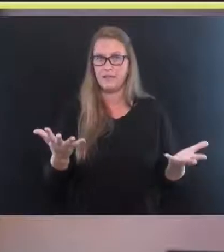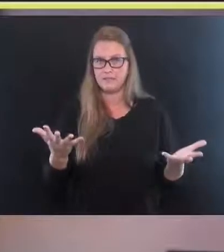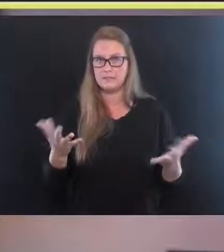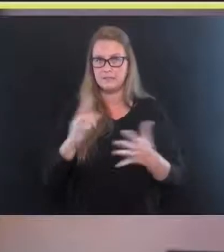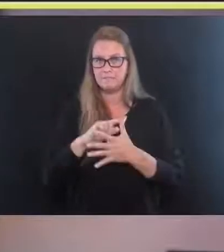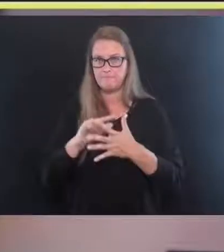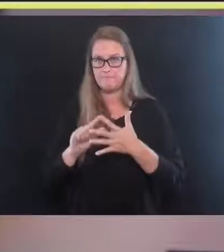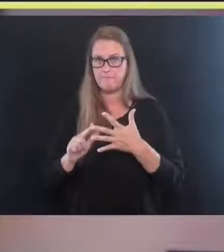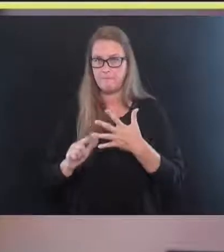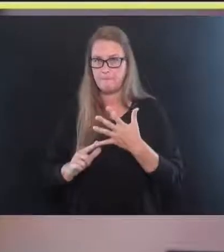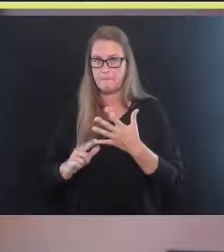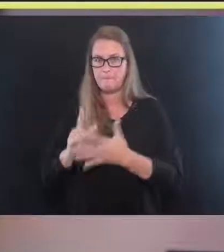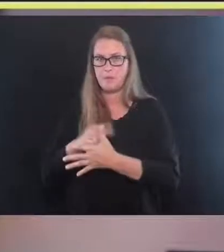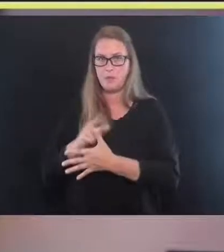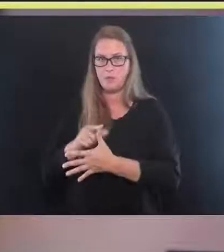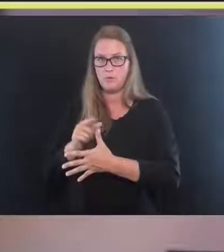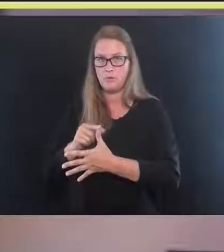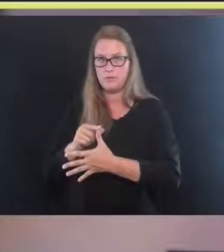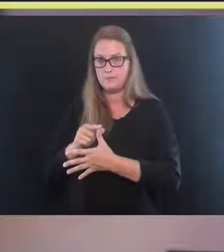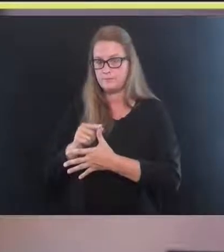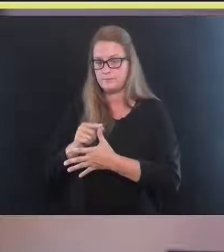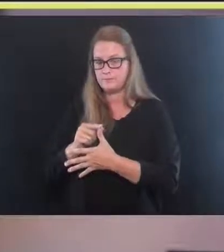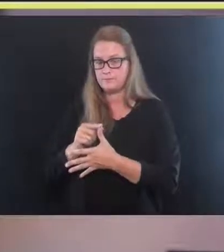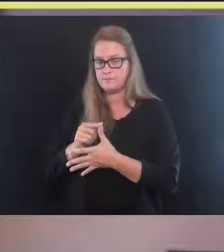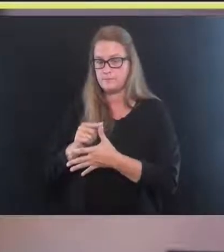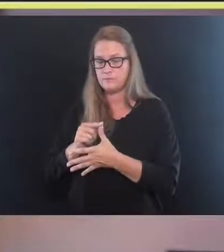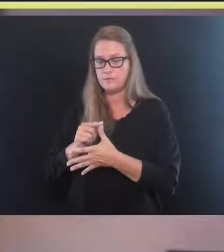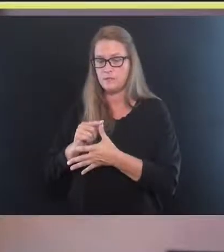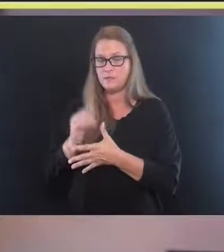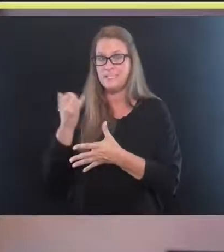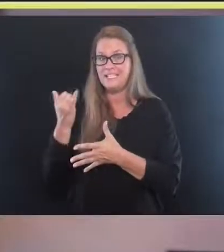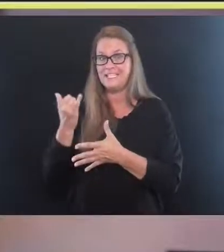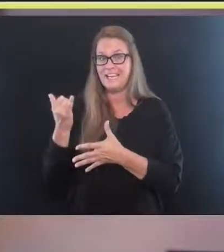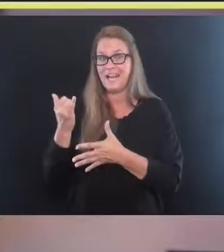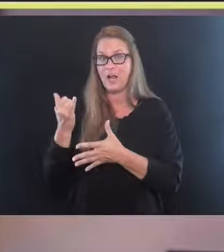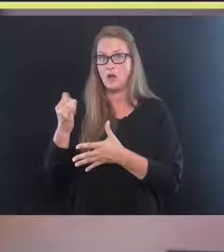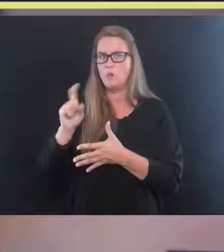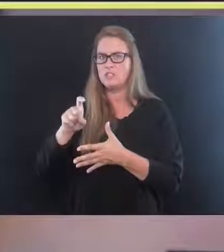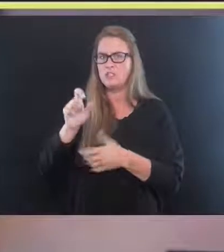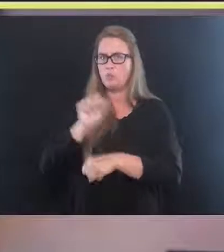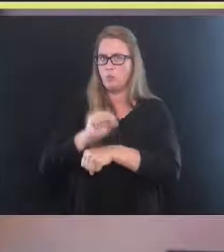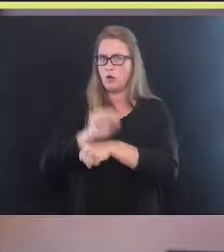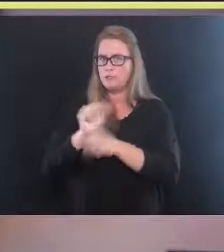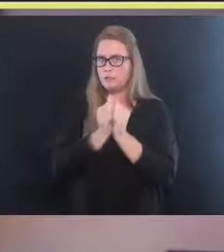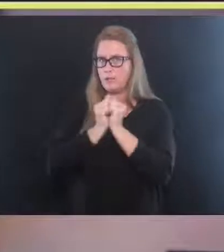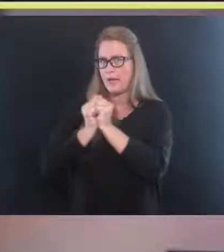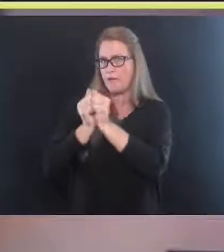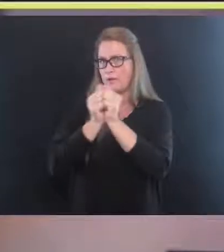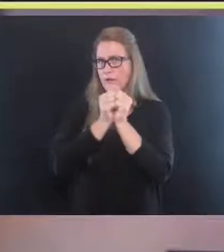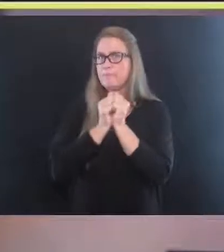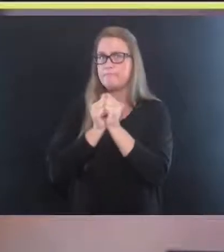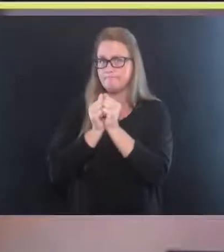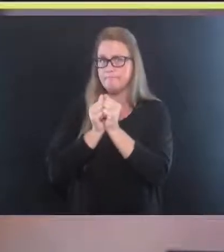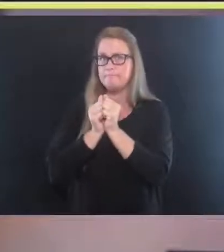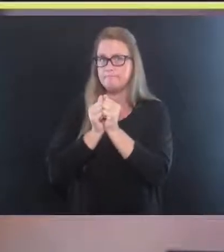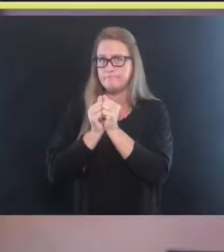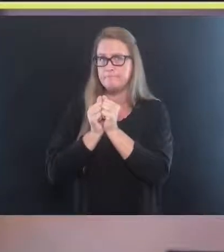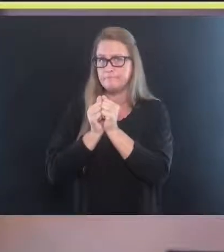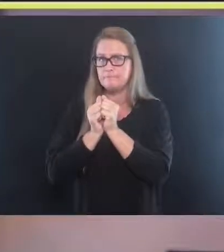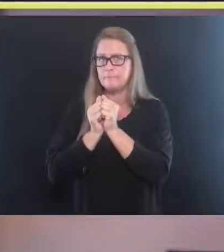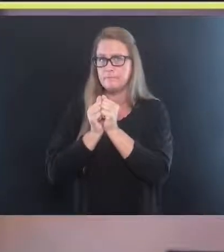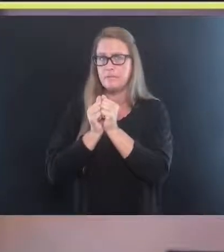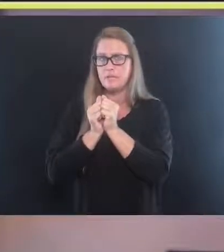together here. Number one is it is really an important time for us to stay together. This is not a time for us to fight each